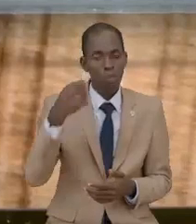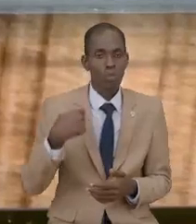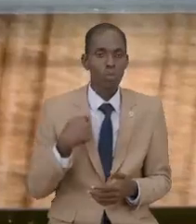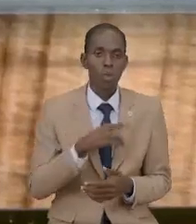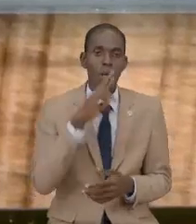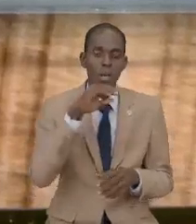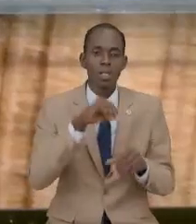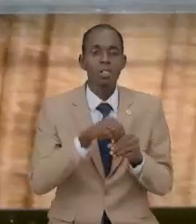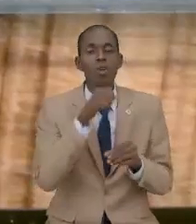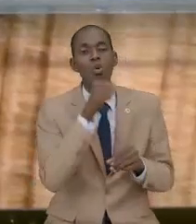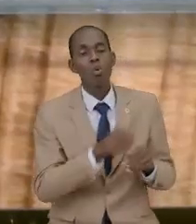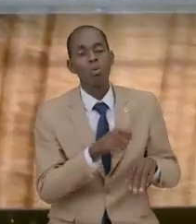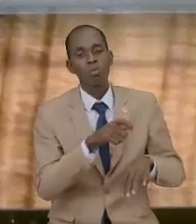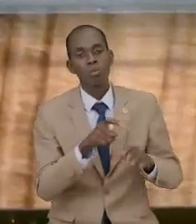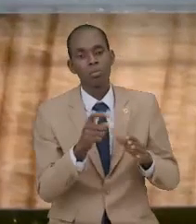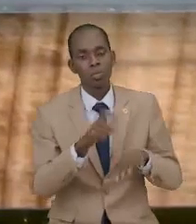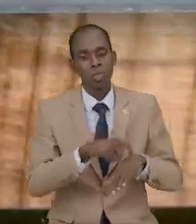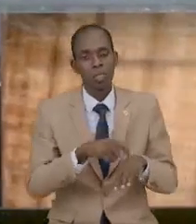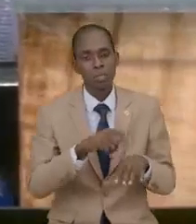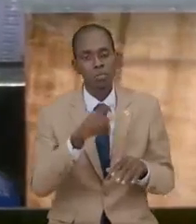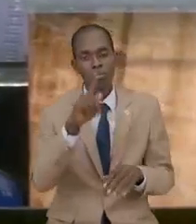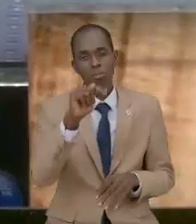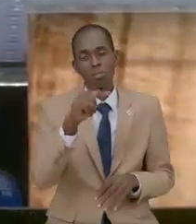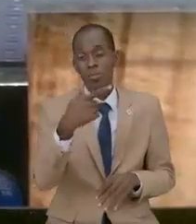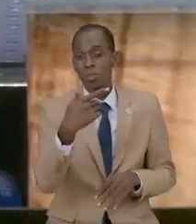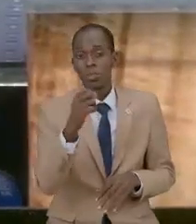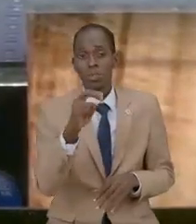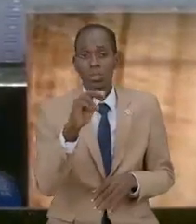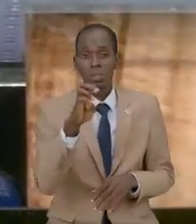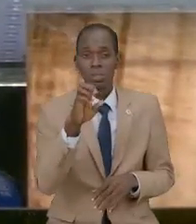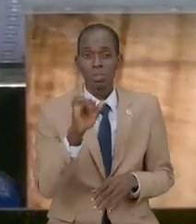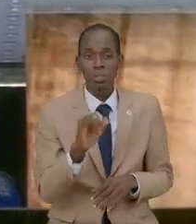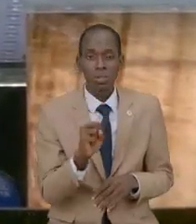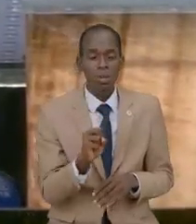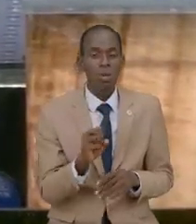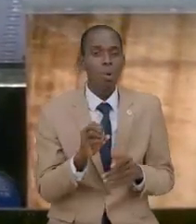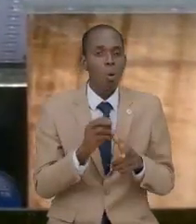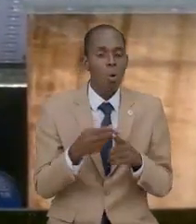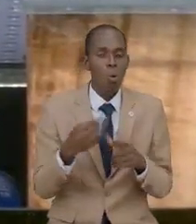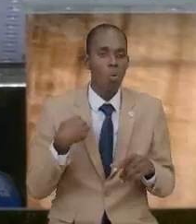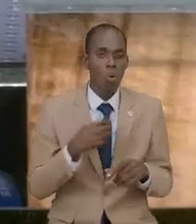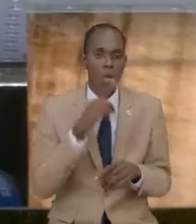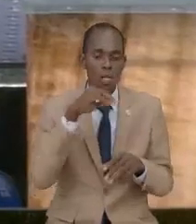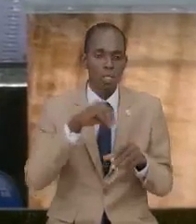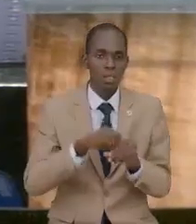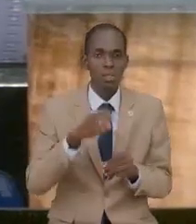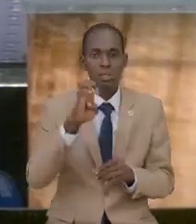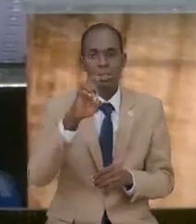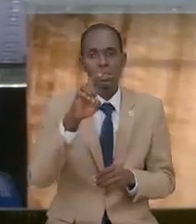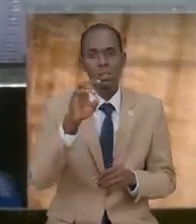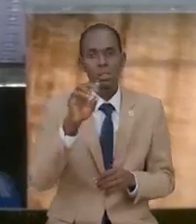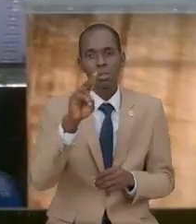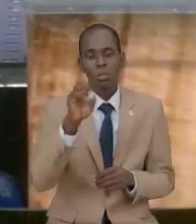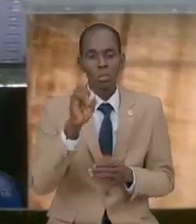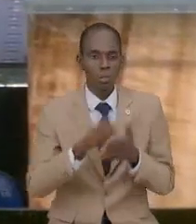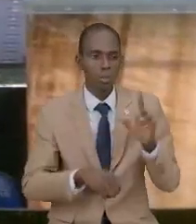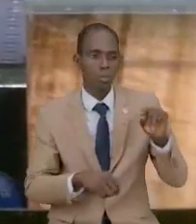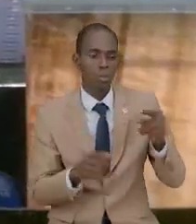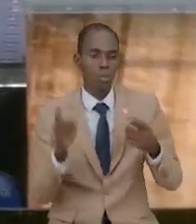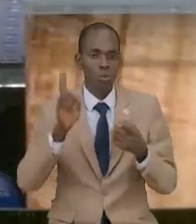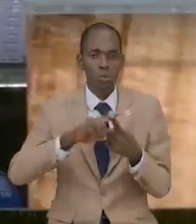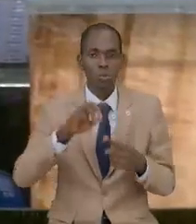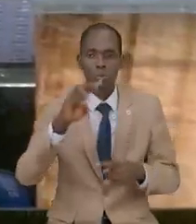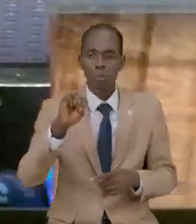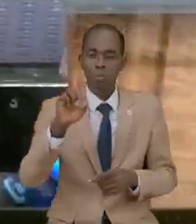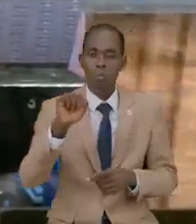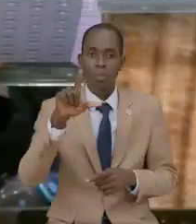the time of conscience, not because we are in Exodus chapter 20, all through to Malachi, the time of the